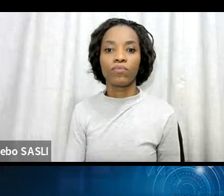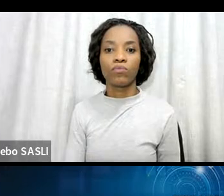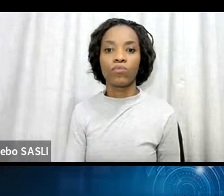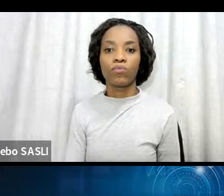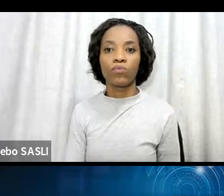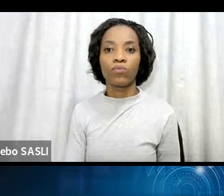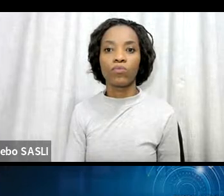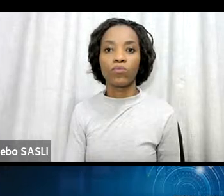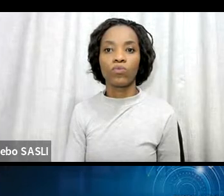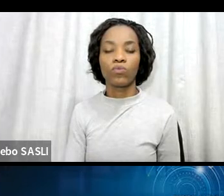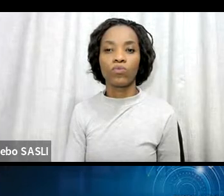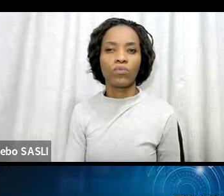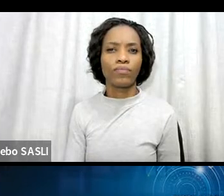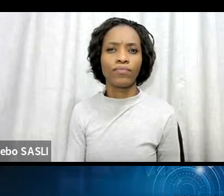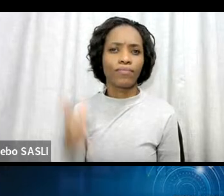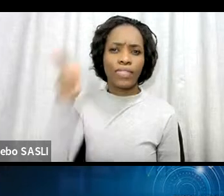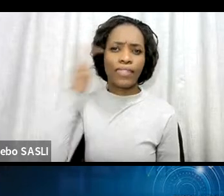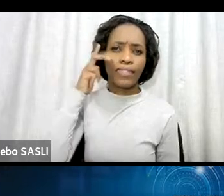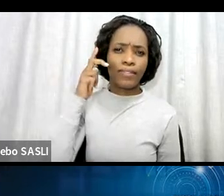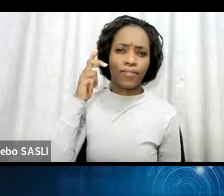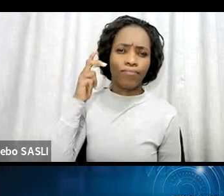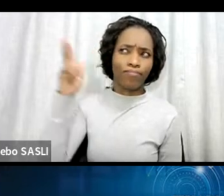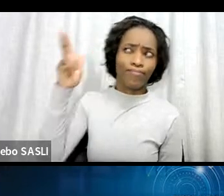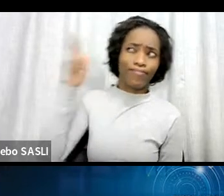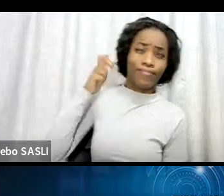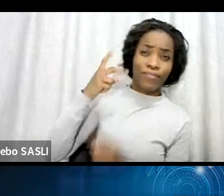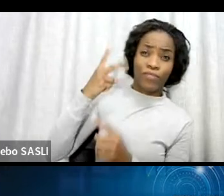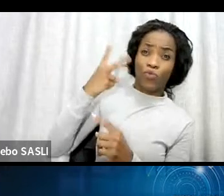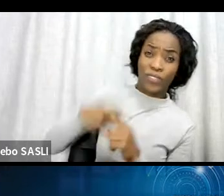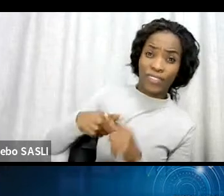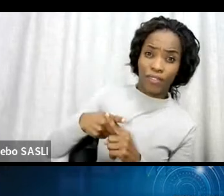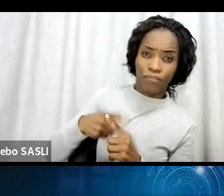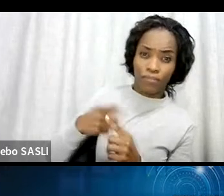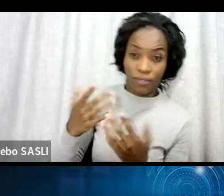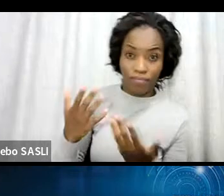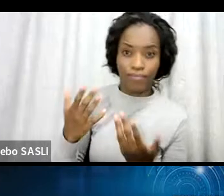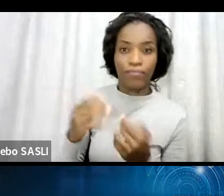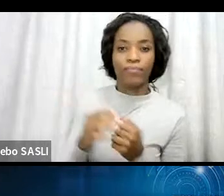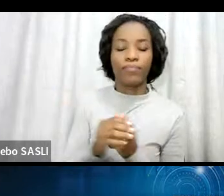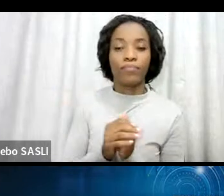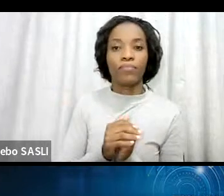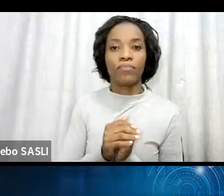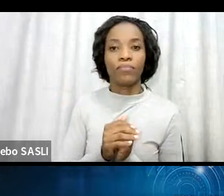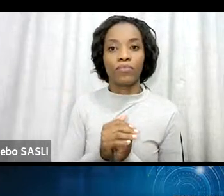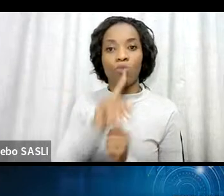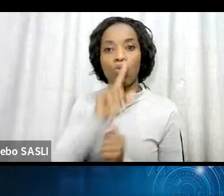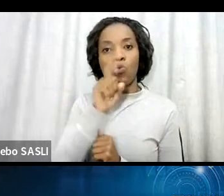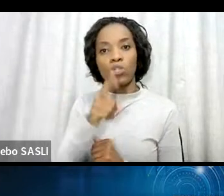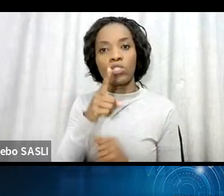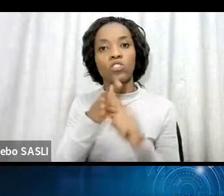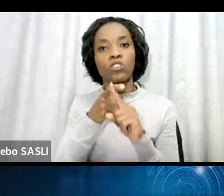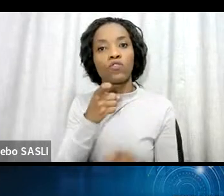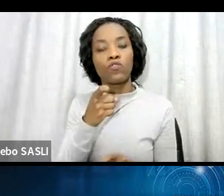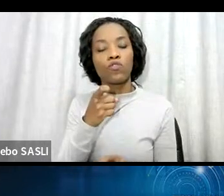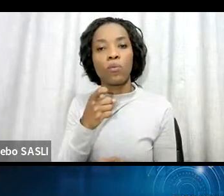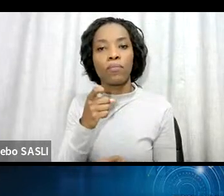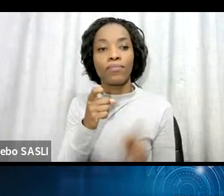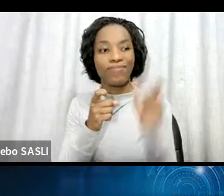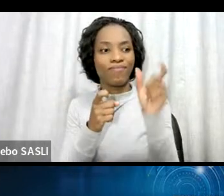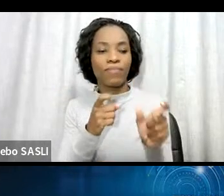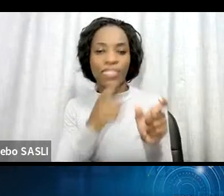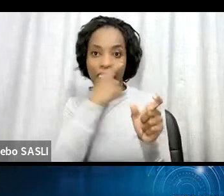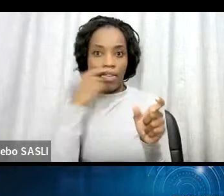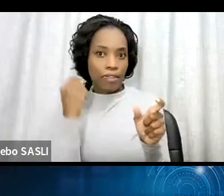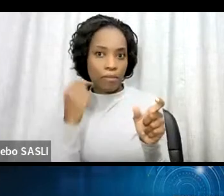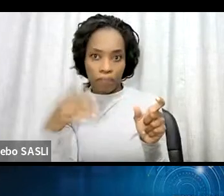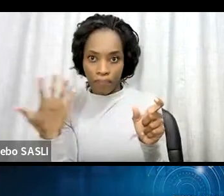I'm getting an echo. The question is coming from Anonymous, and it says, hi, what